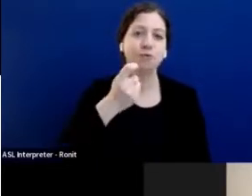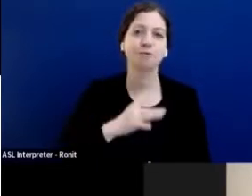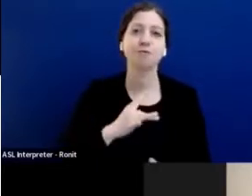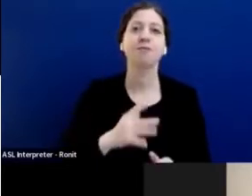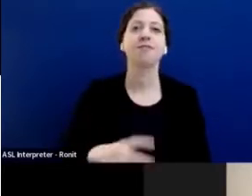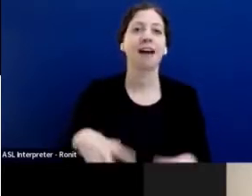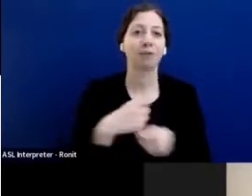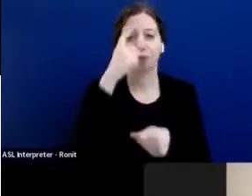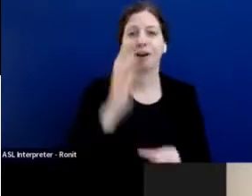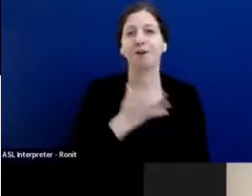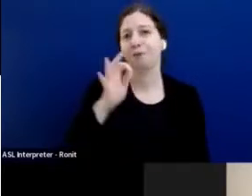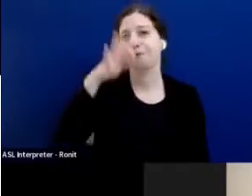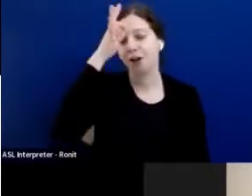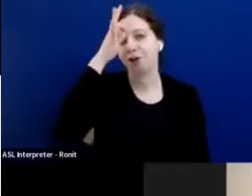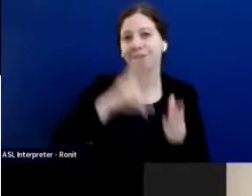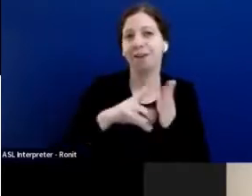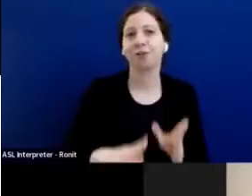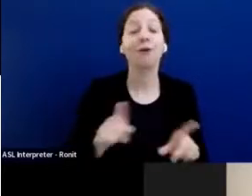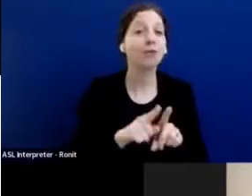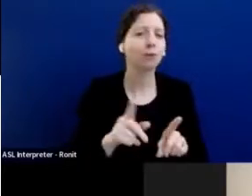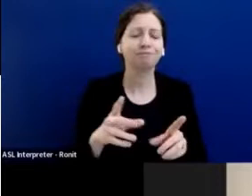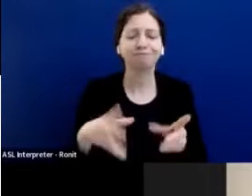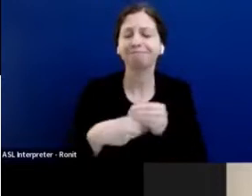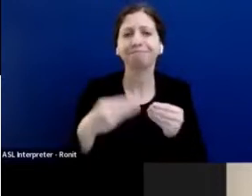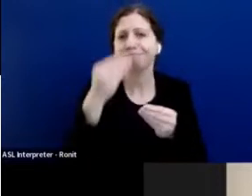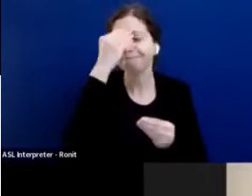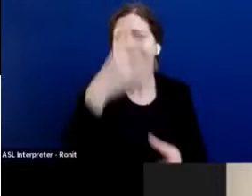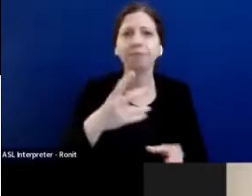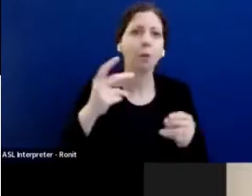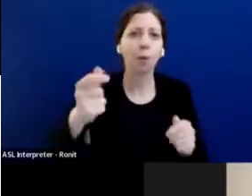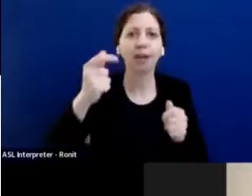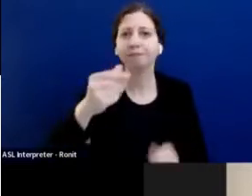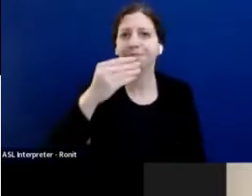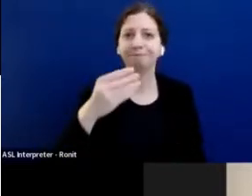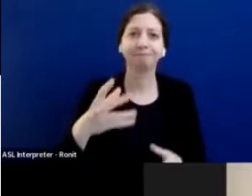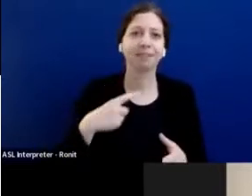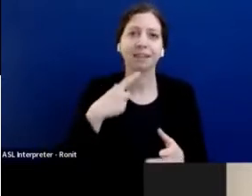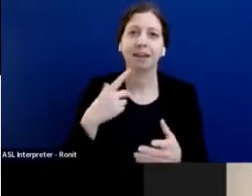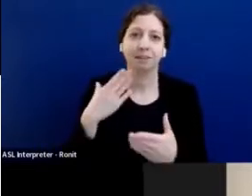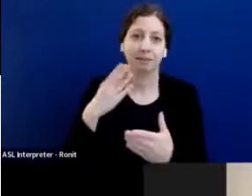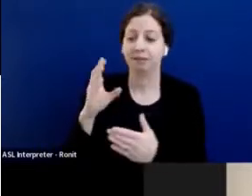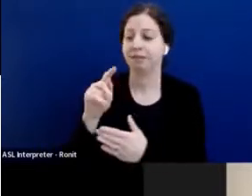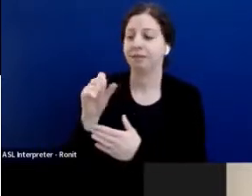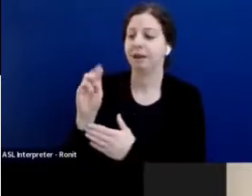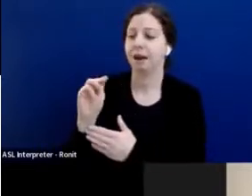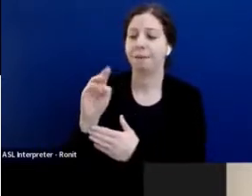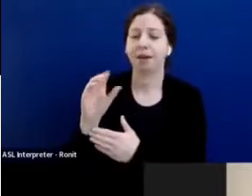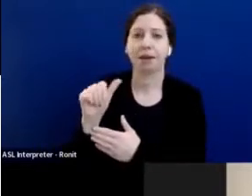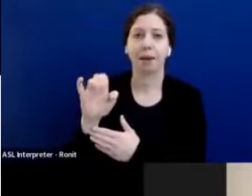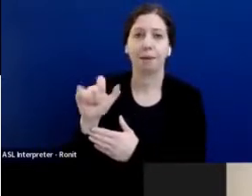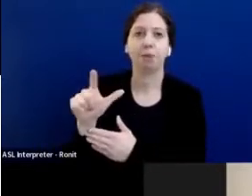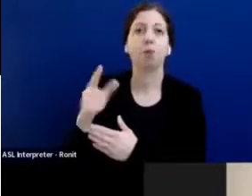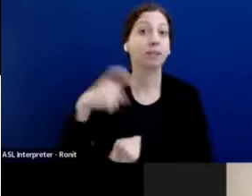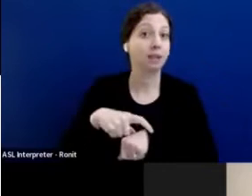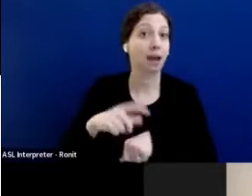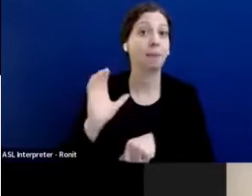contractors. Okay. Also, by the way, before I proceed, just want to give a quick shout out to Mr. Tom Campbell. He once served as our